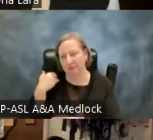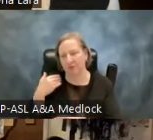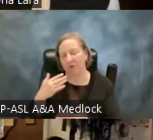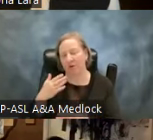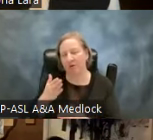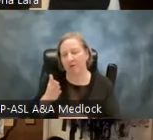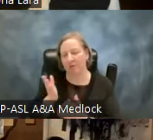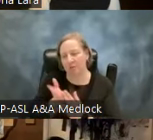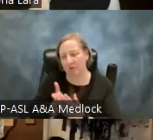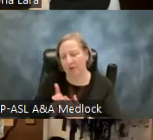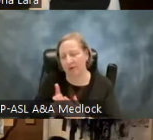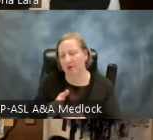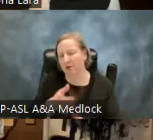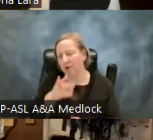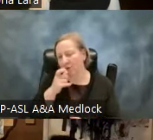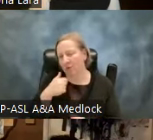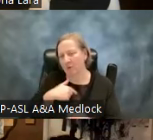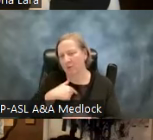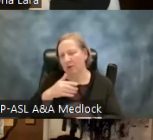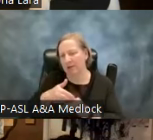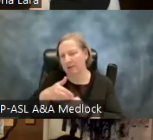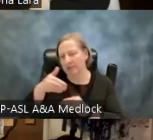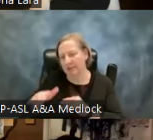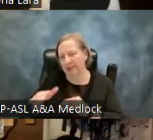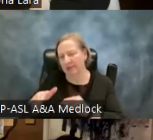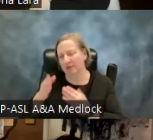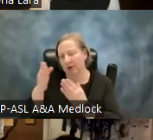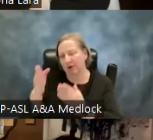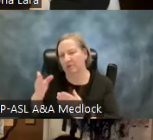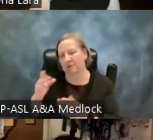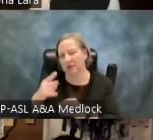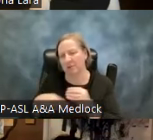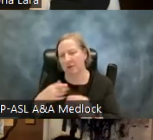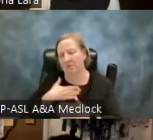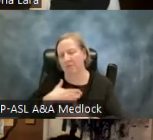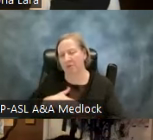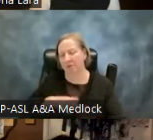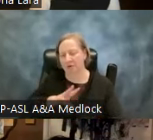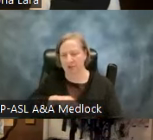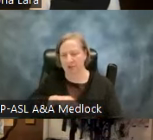which is who we are sending the recommendations on the body camera